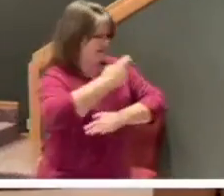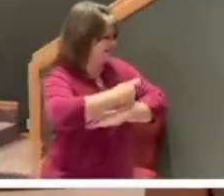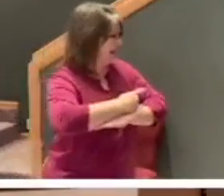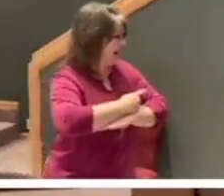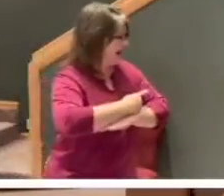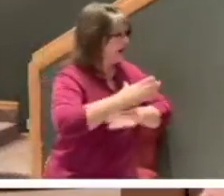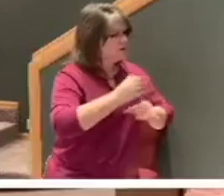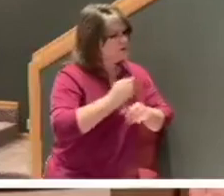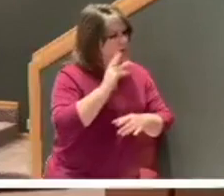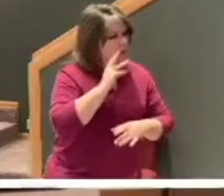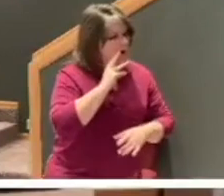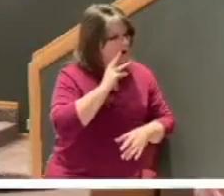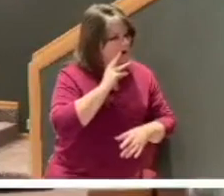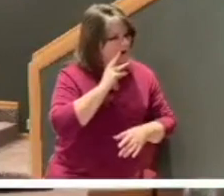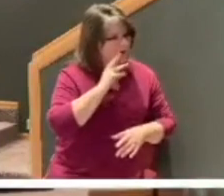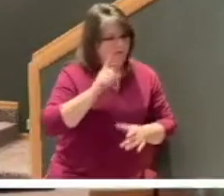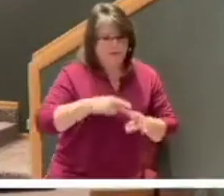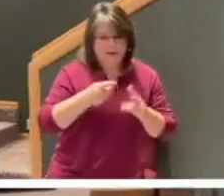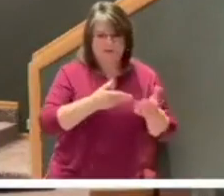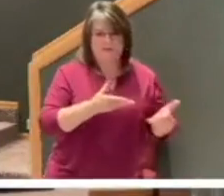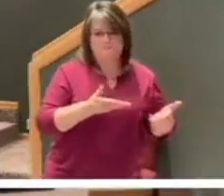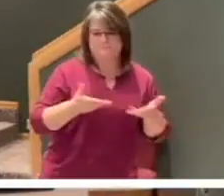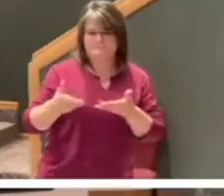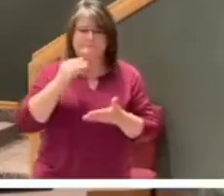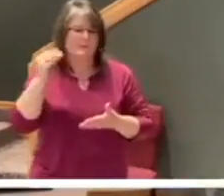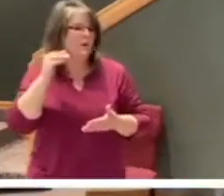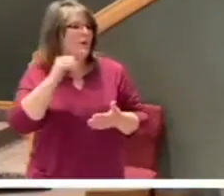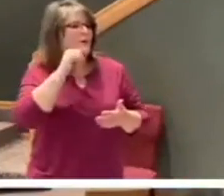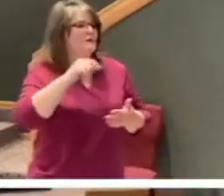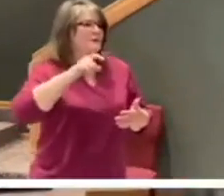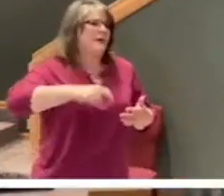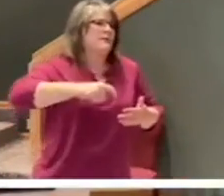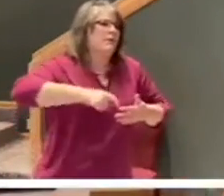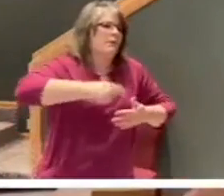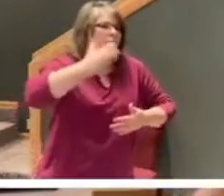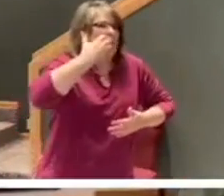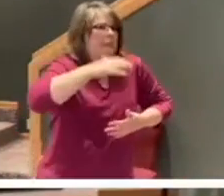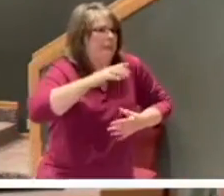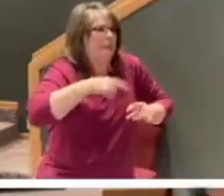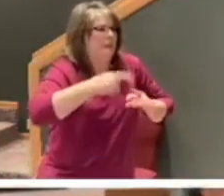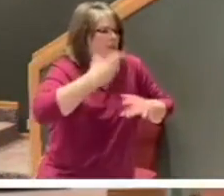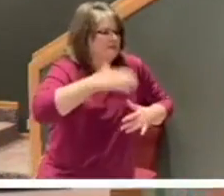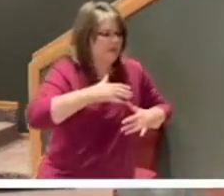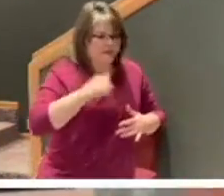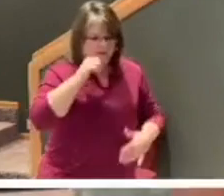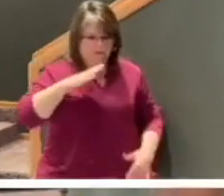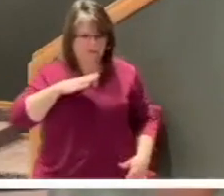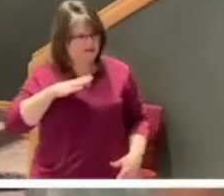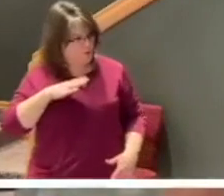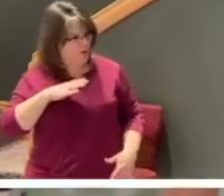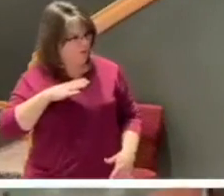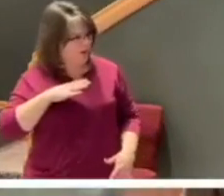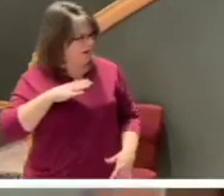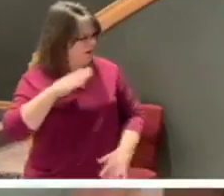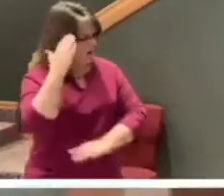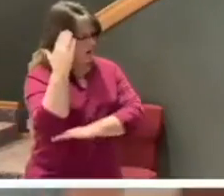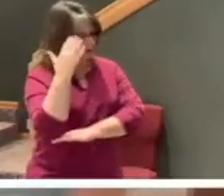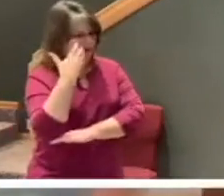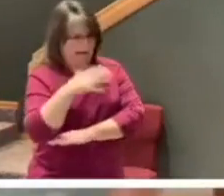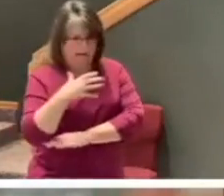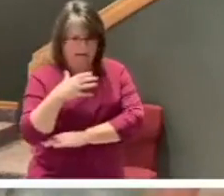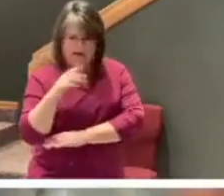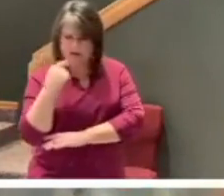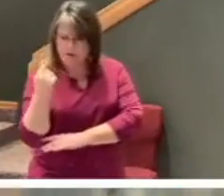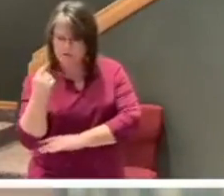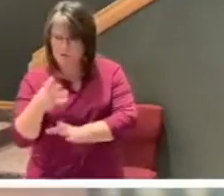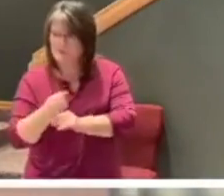to get water and then take it back so they don't have to be out in the heat of the day. But here comes this woman in the heat of the day alone to